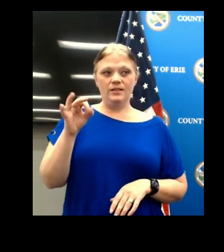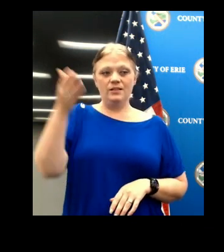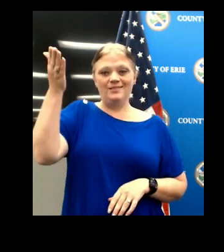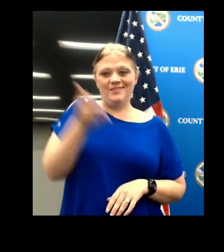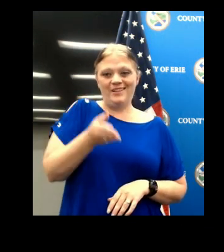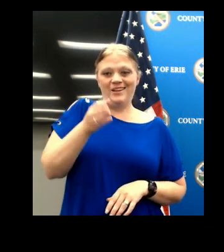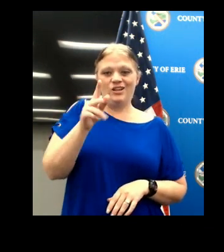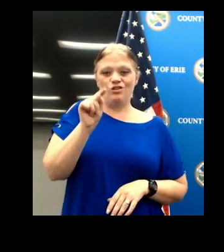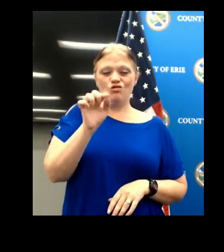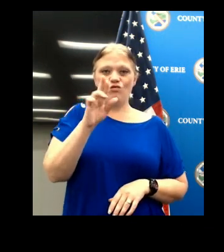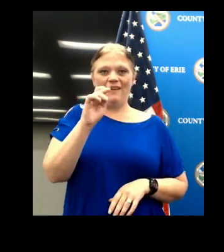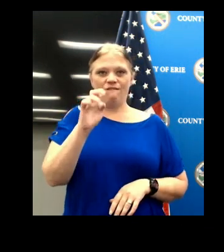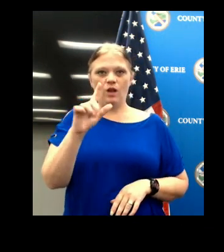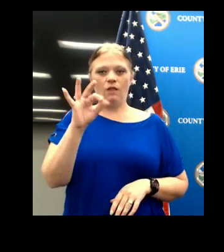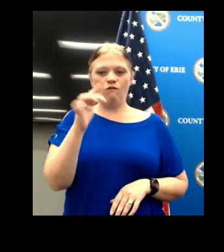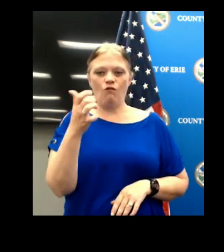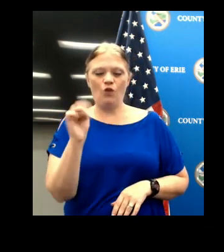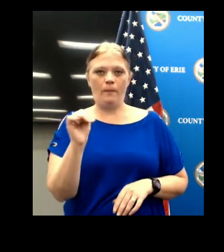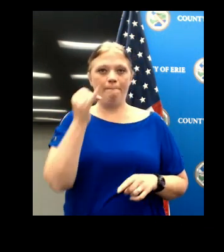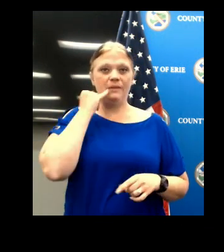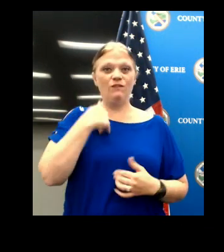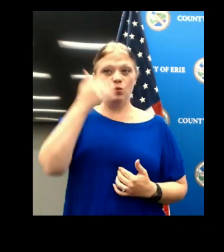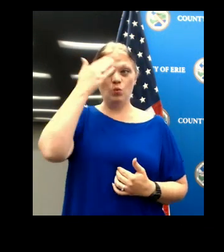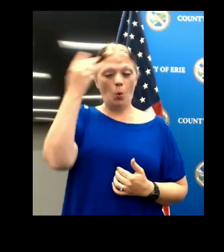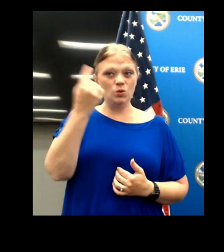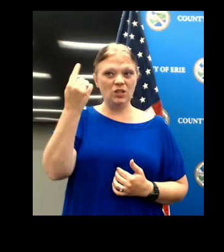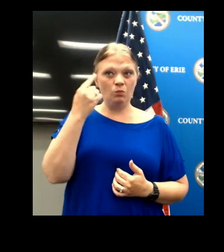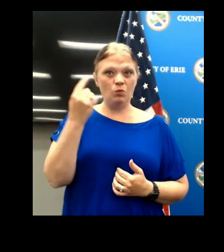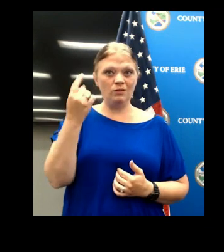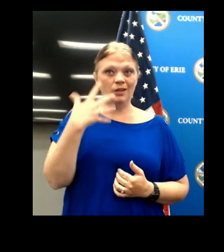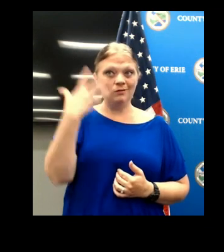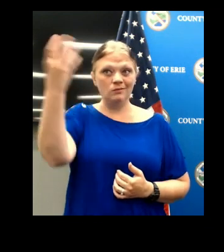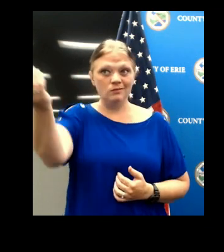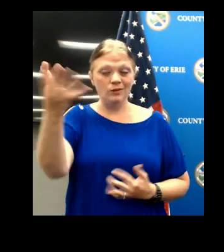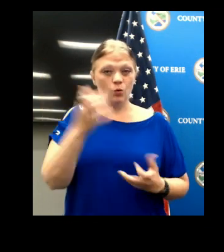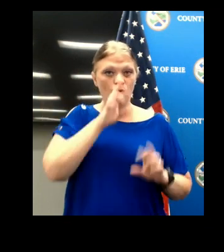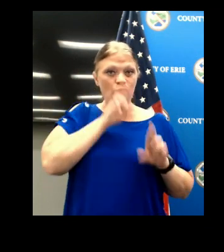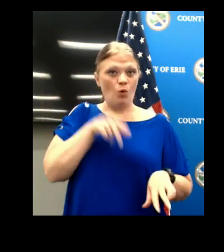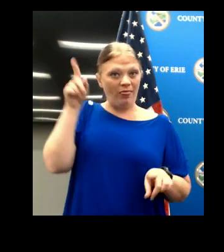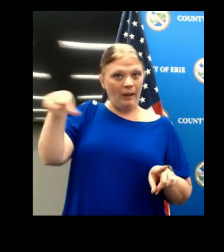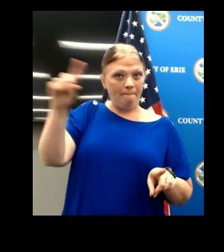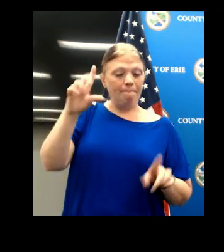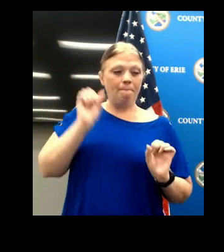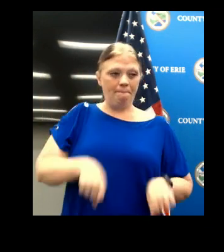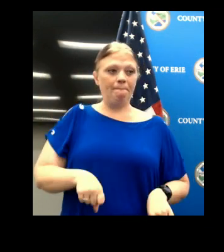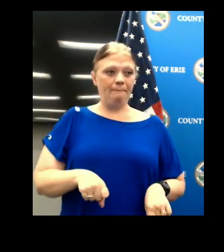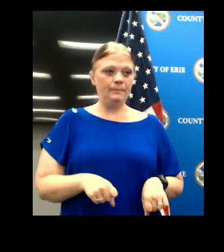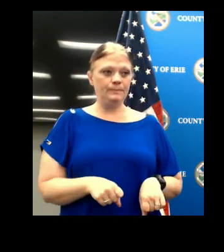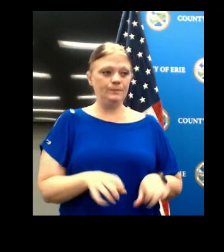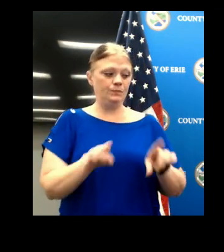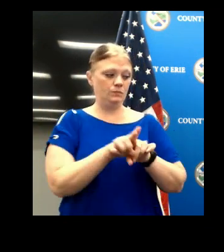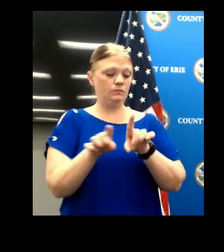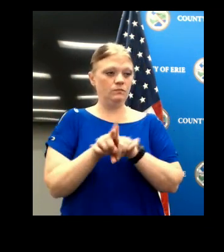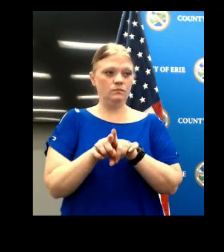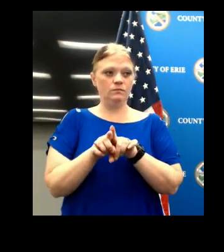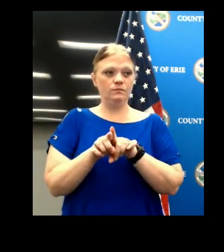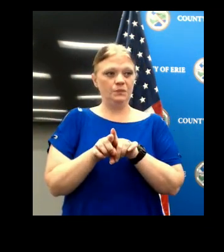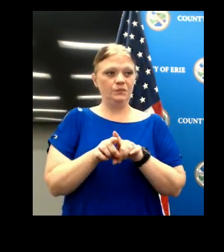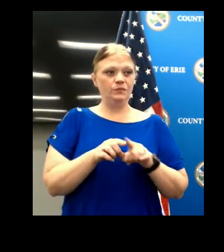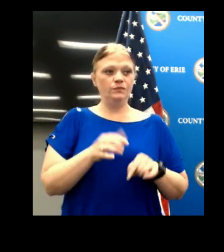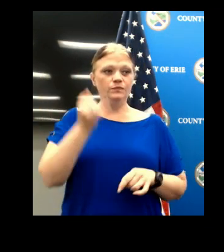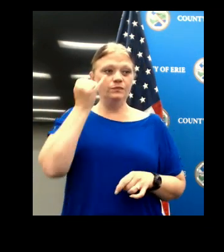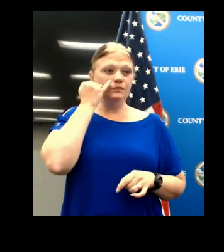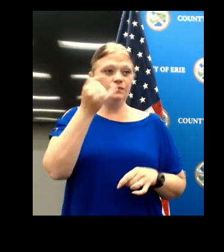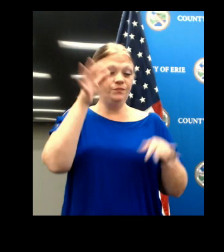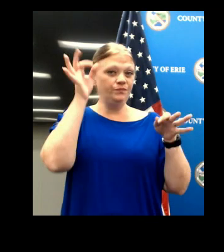erie.gov/COVID19/travel form. If you know somebody who goes away and you want to report them, you can do that. Also, if you